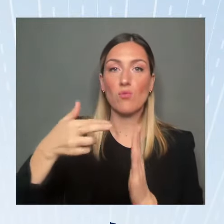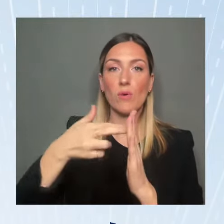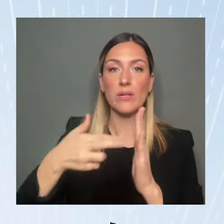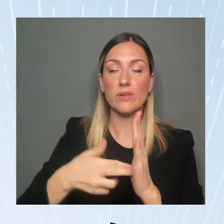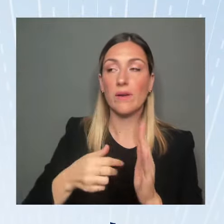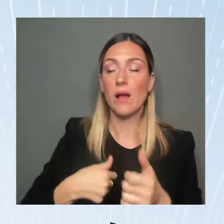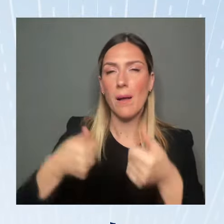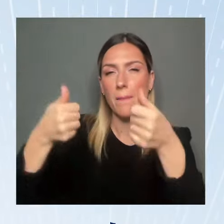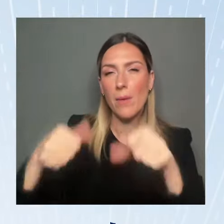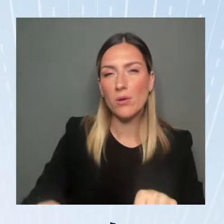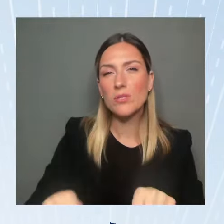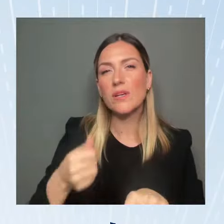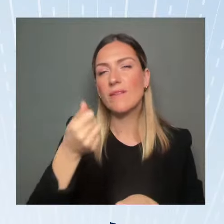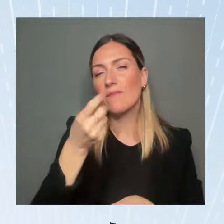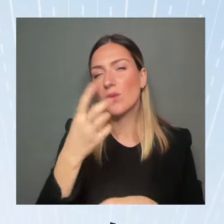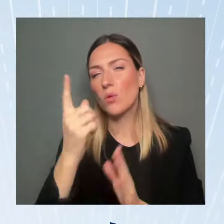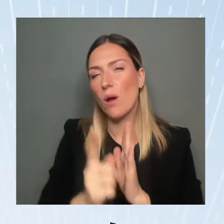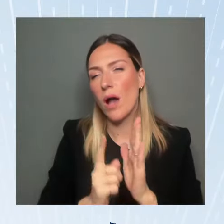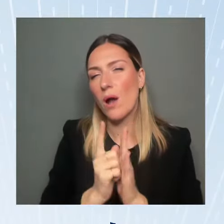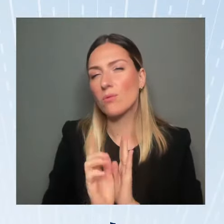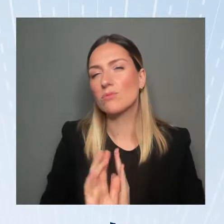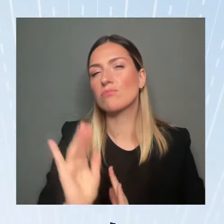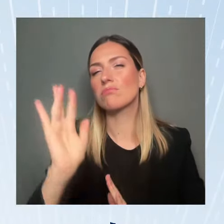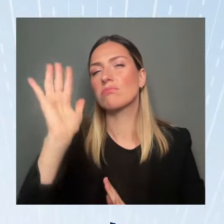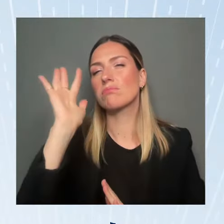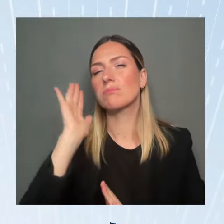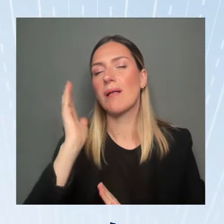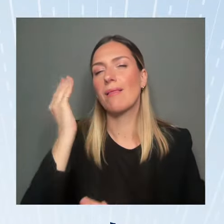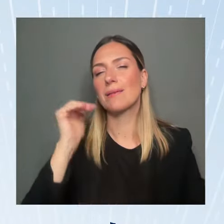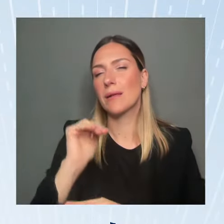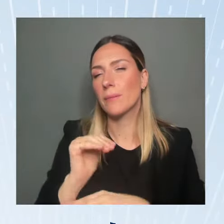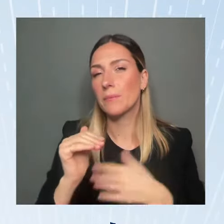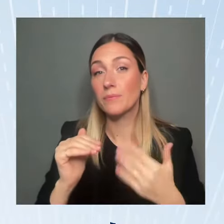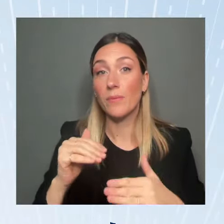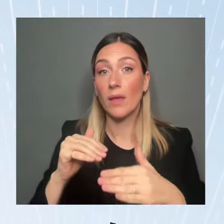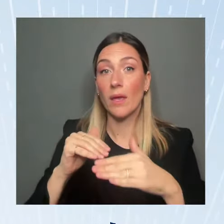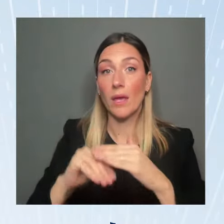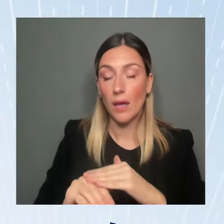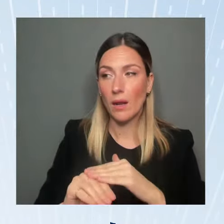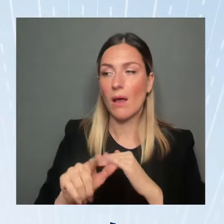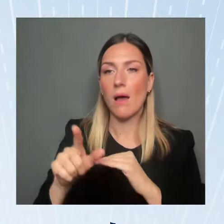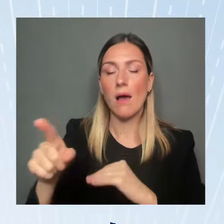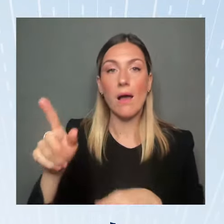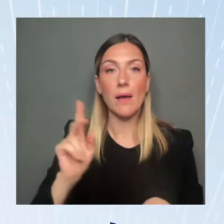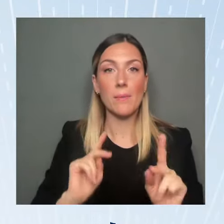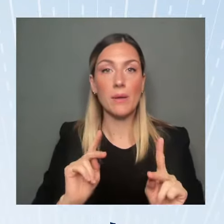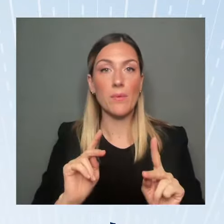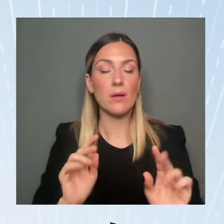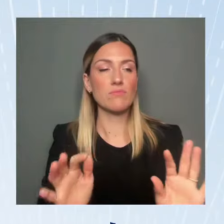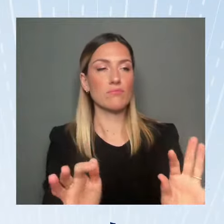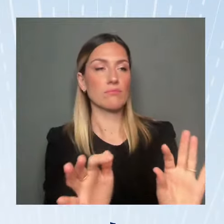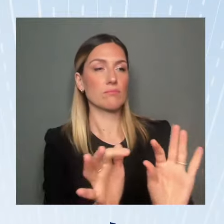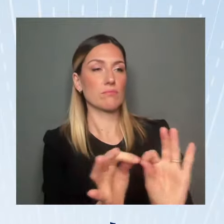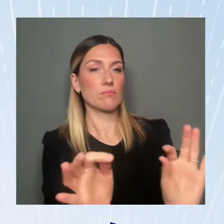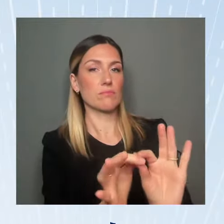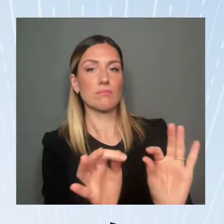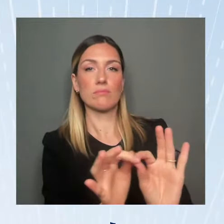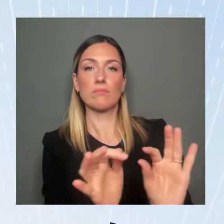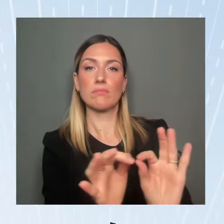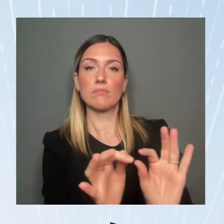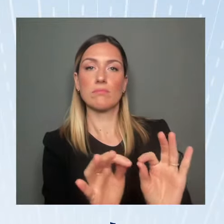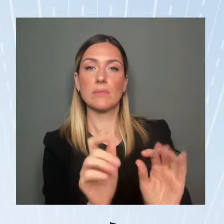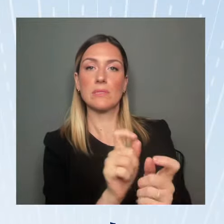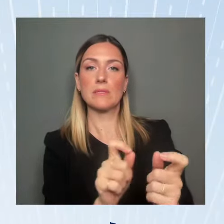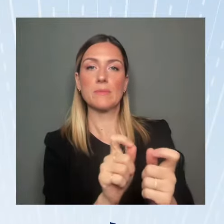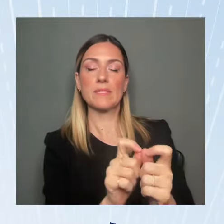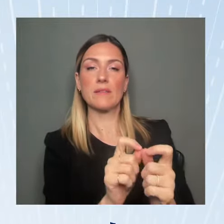few hours ago or late last night. So as that enters, that makes it possible for people to weigh in with their specific